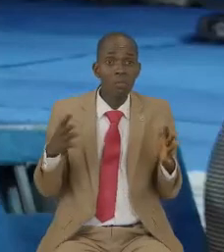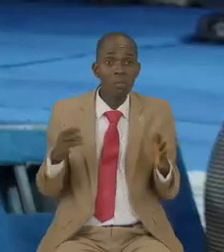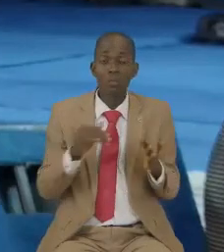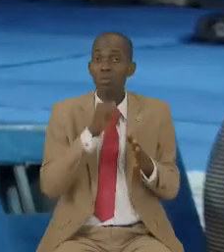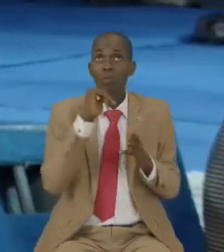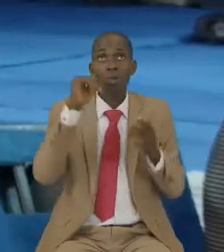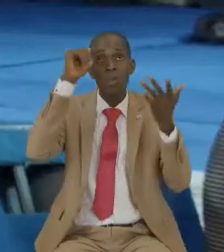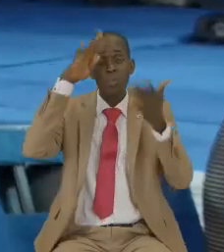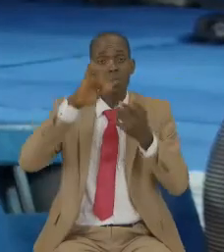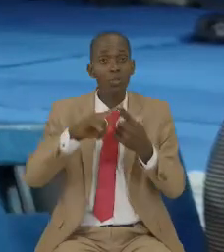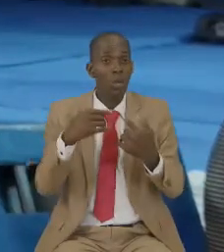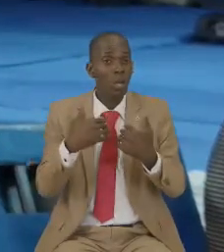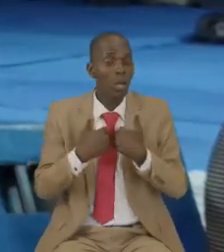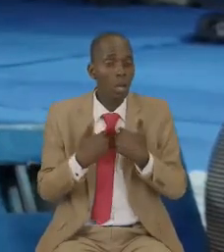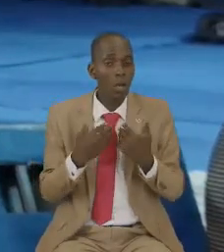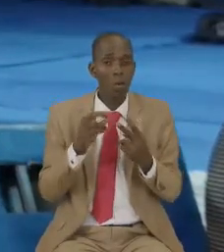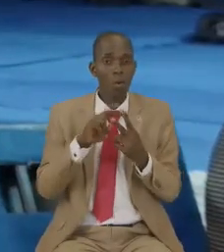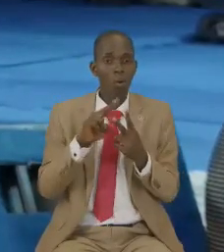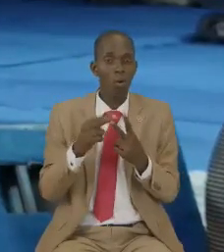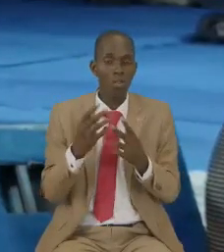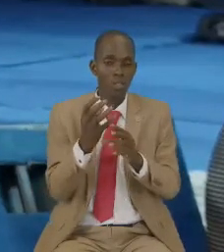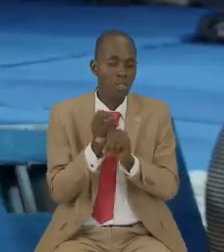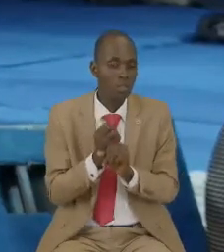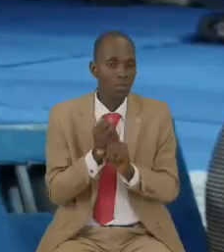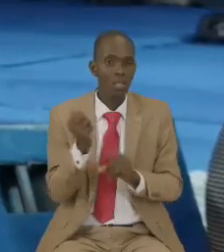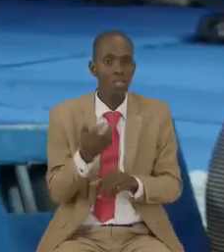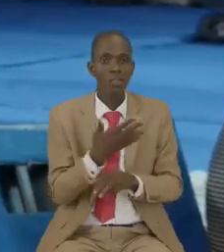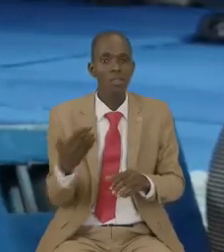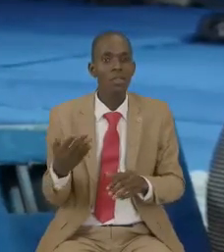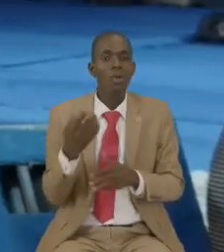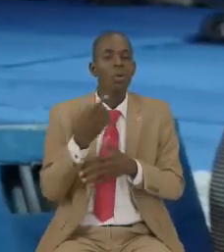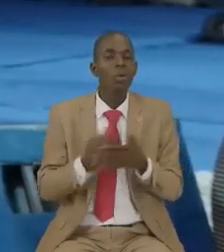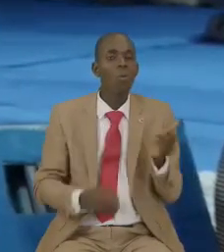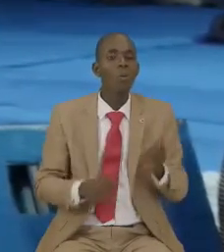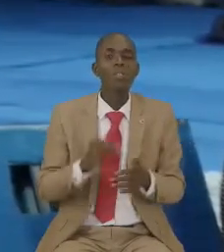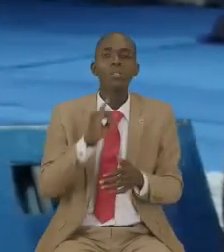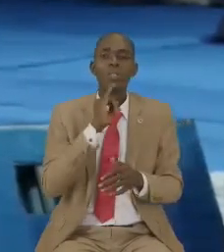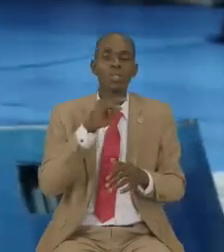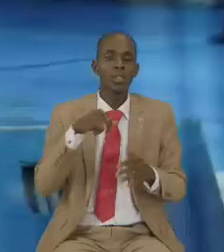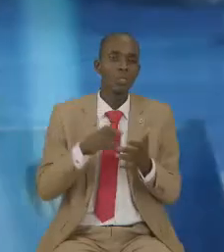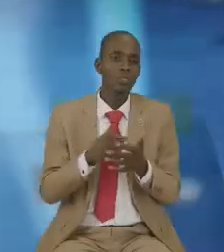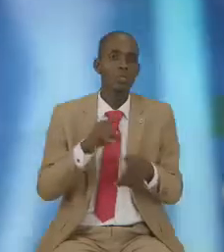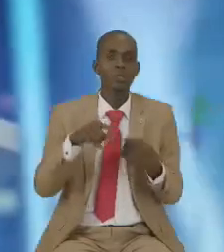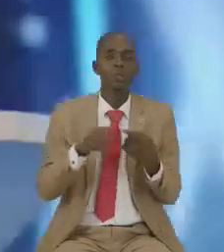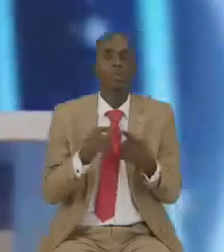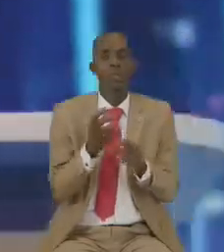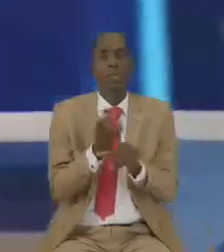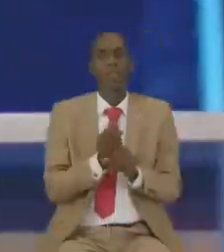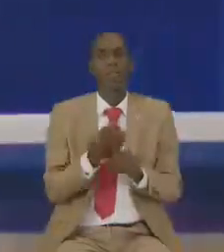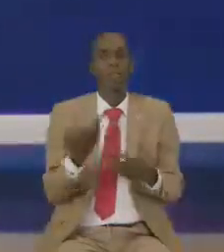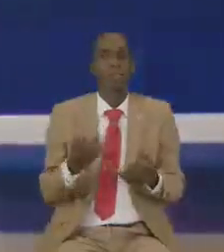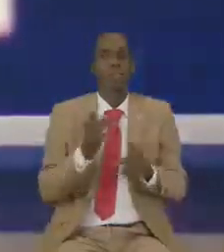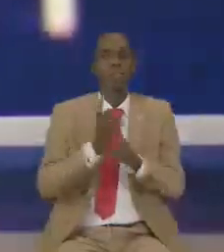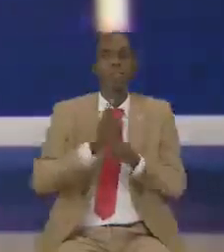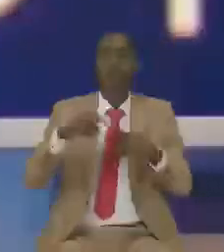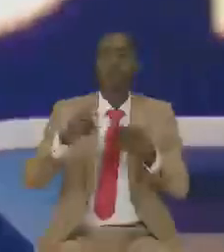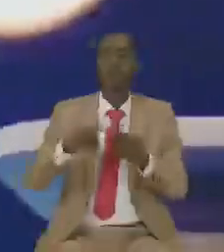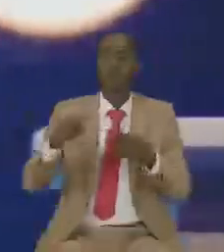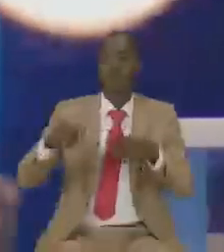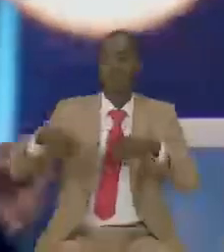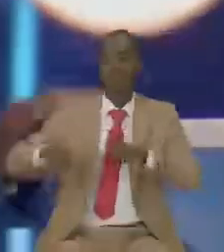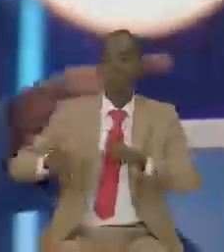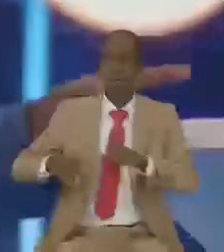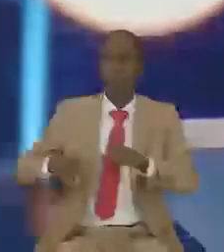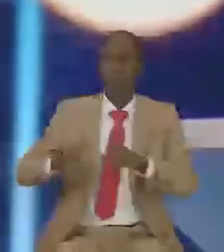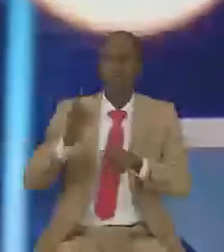to have or receive anything, what are they going to have when they just went to the market only to look